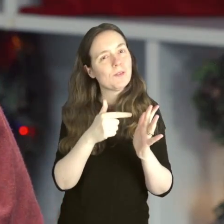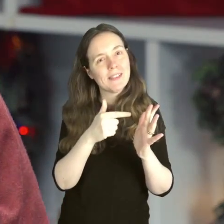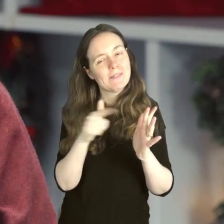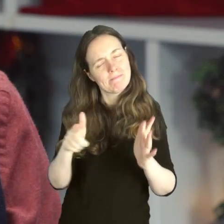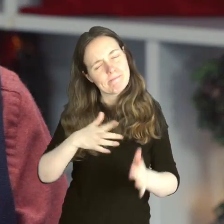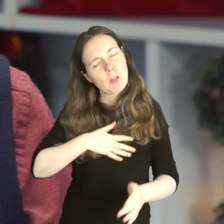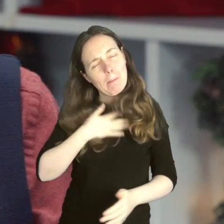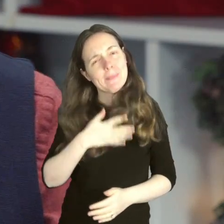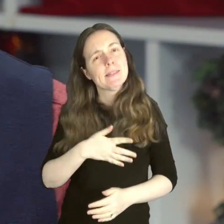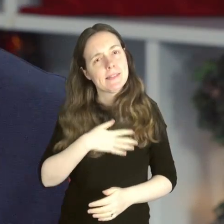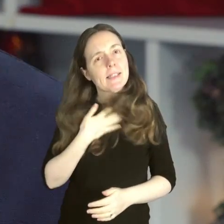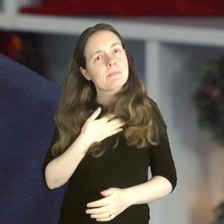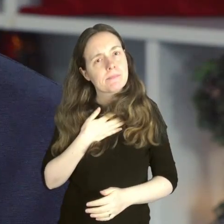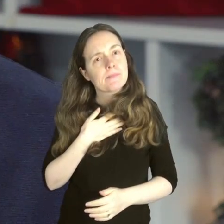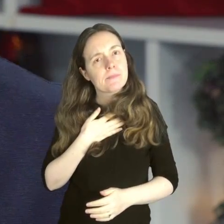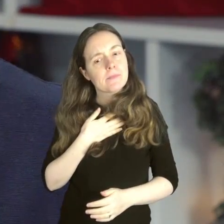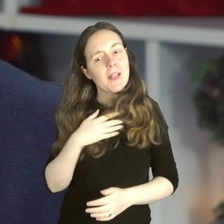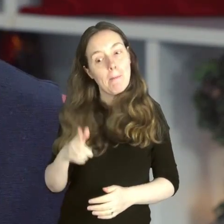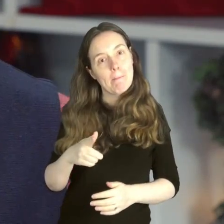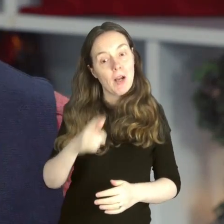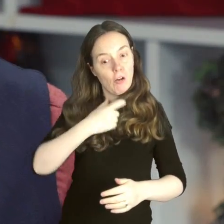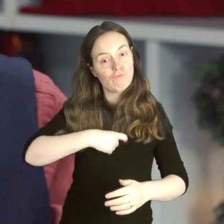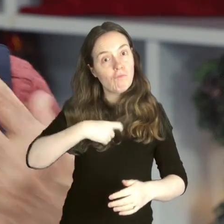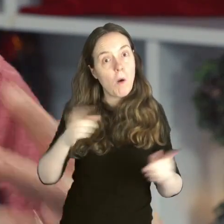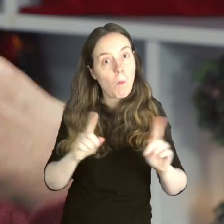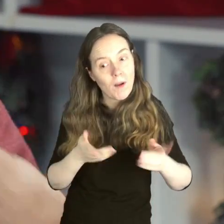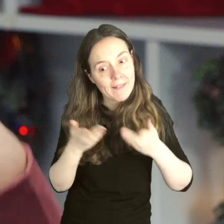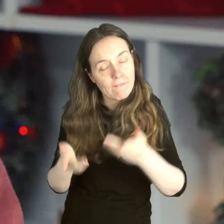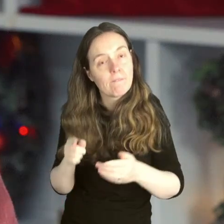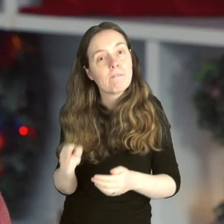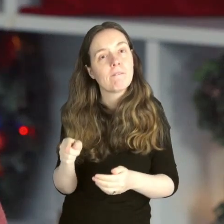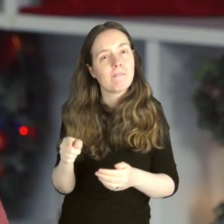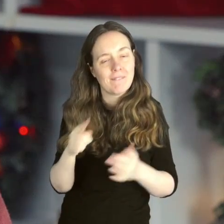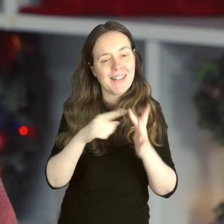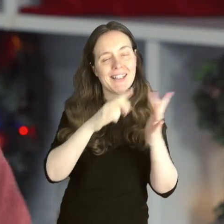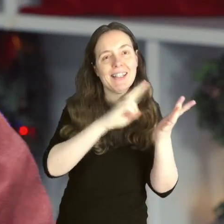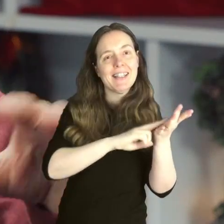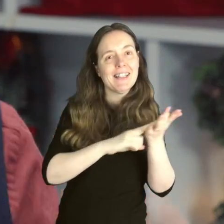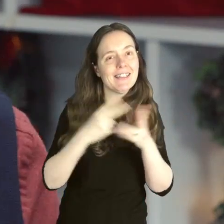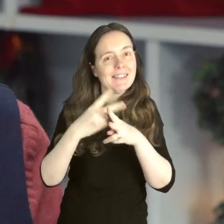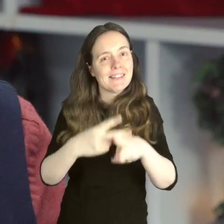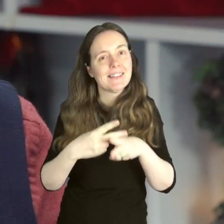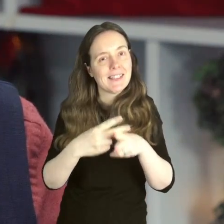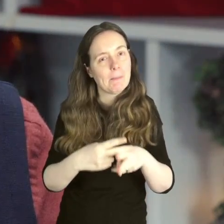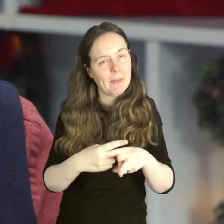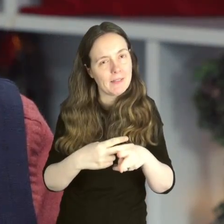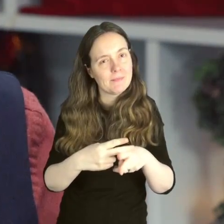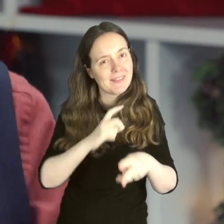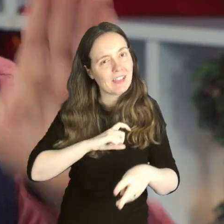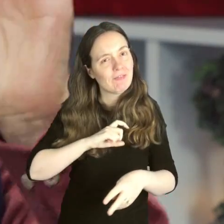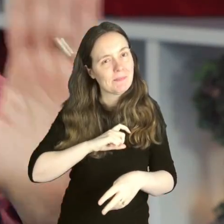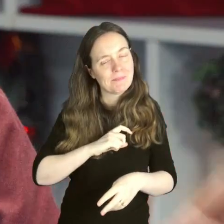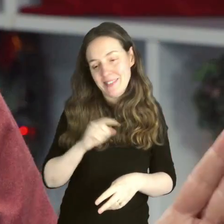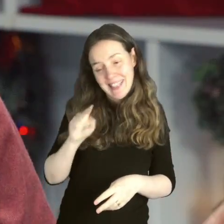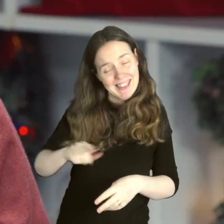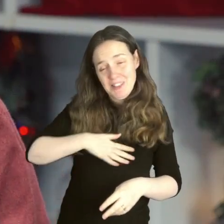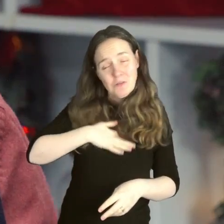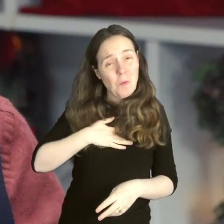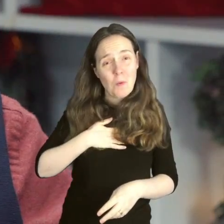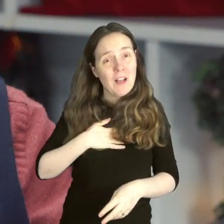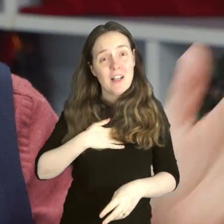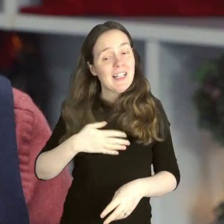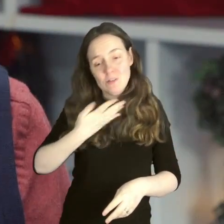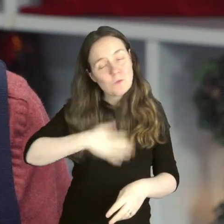get the part of the innkeeper. But he didn't want to be the innkeeper.